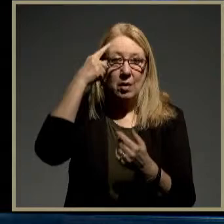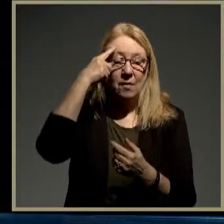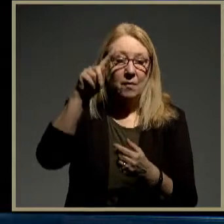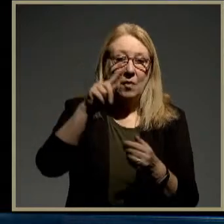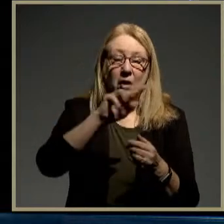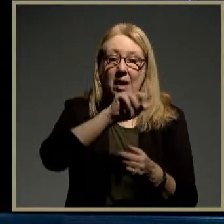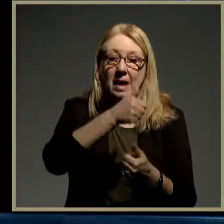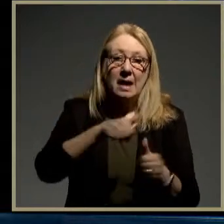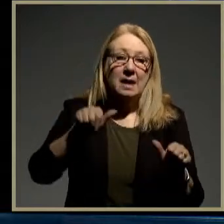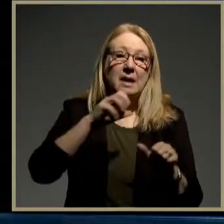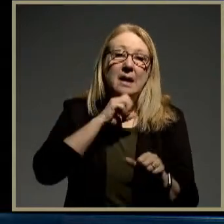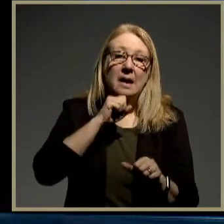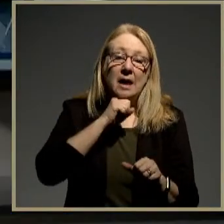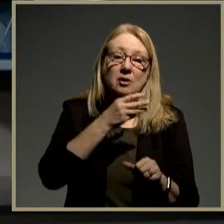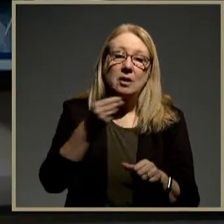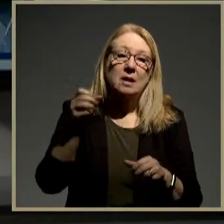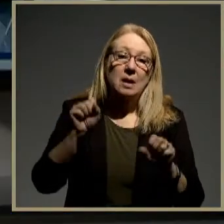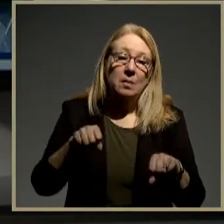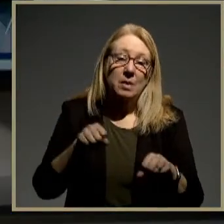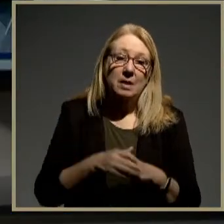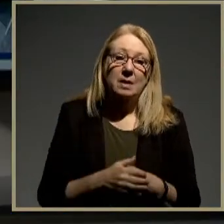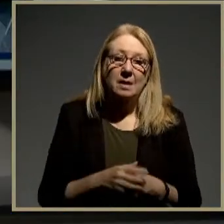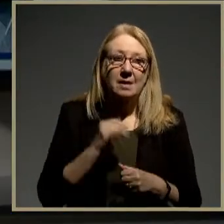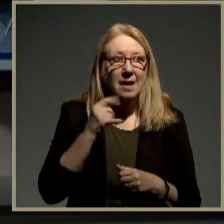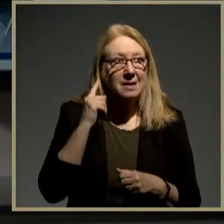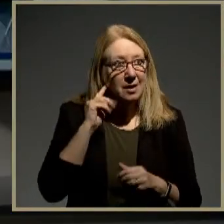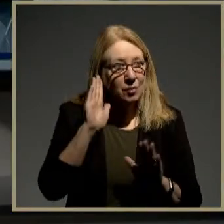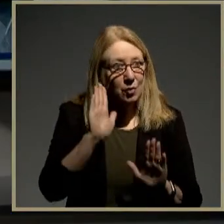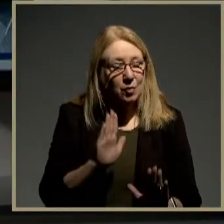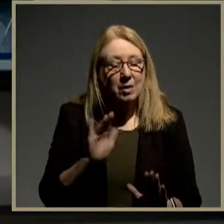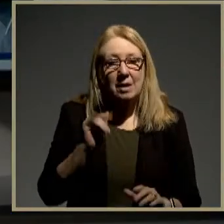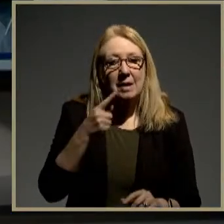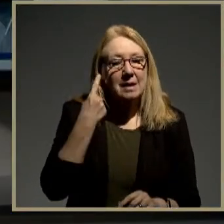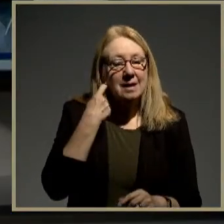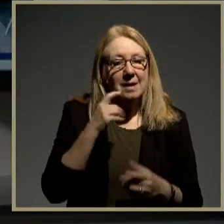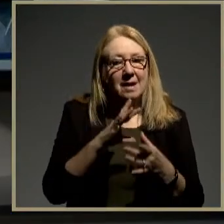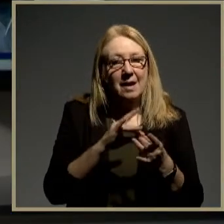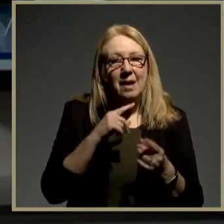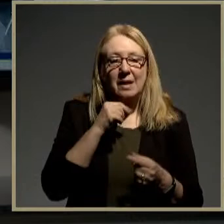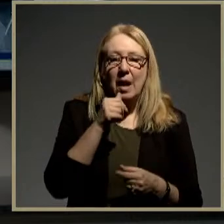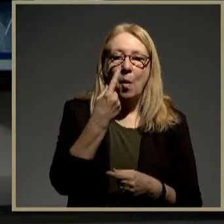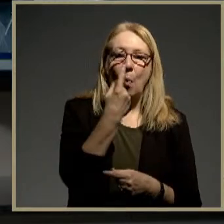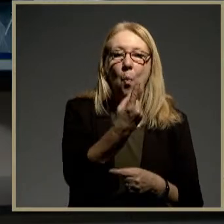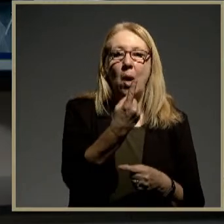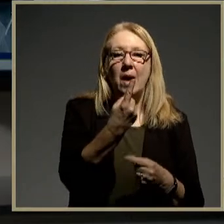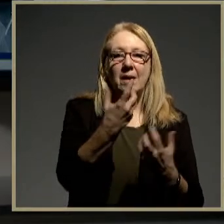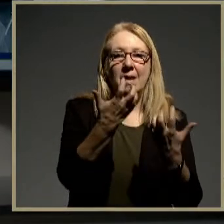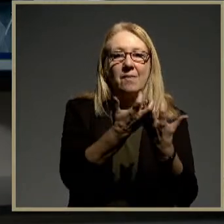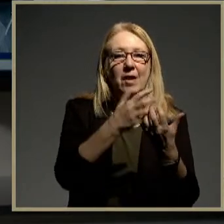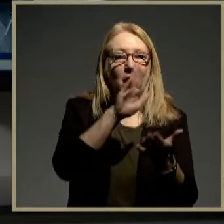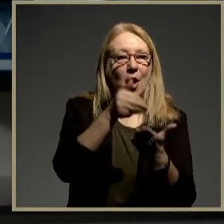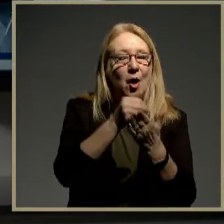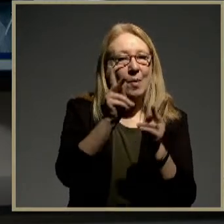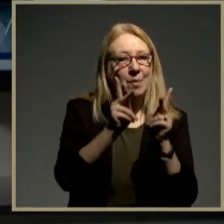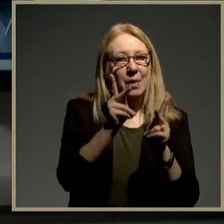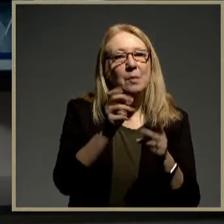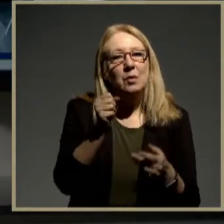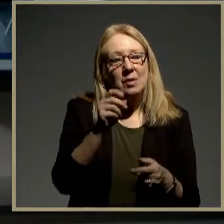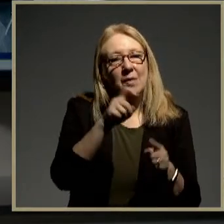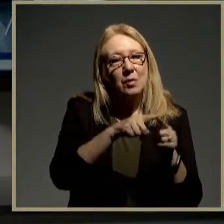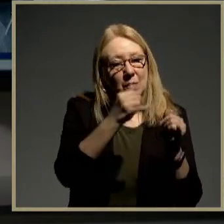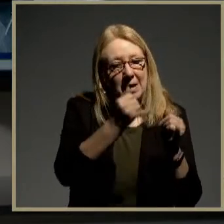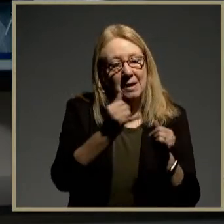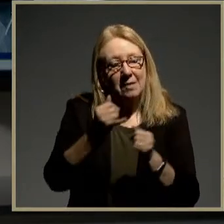all ages and abilities. Oh, that's great. That's like we mentioned earlier. There's no one-size-fits-all approach. In the video, you